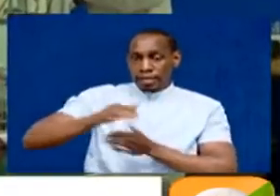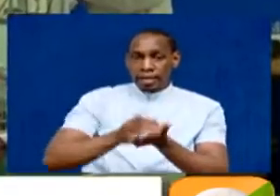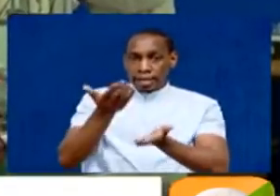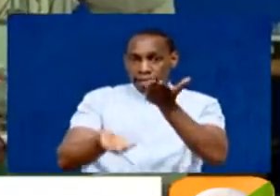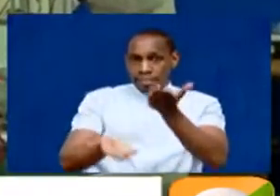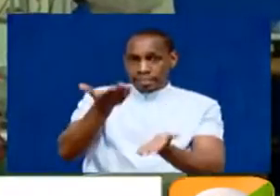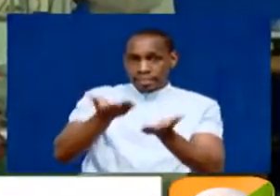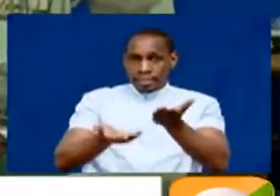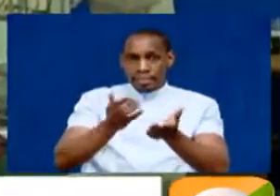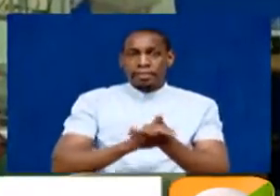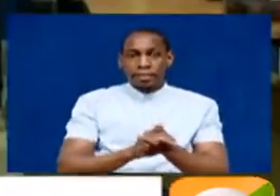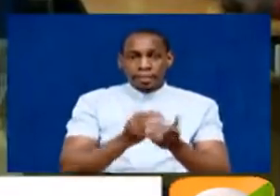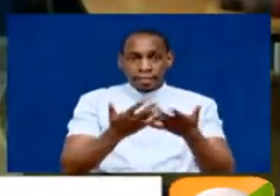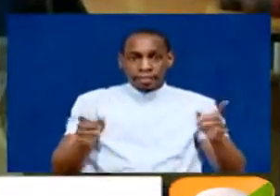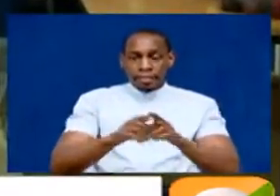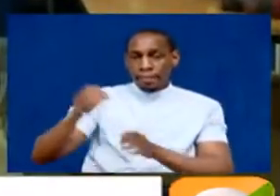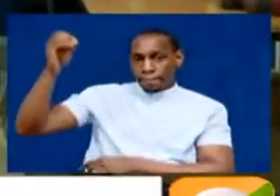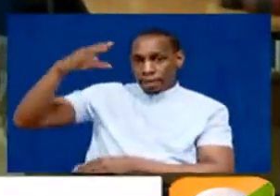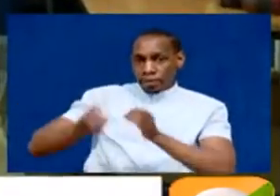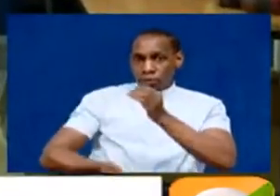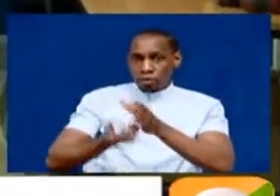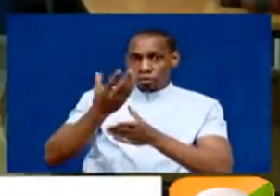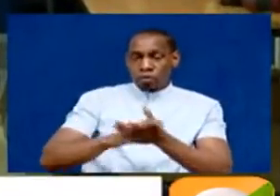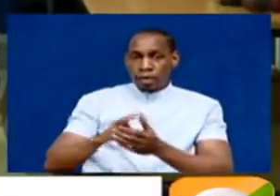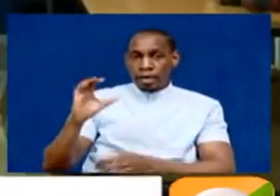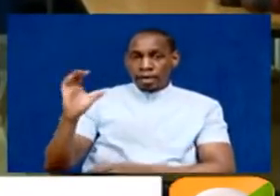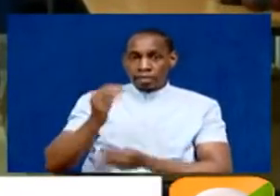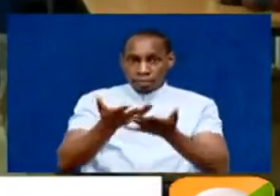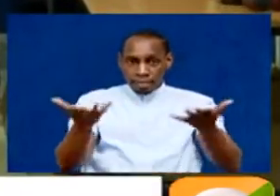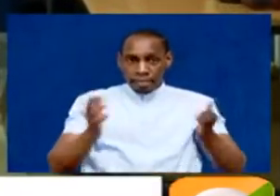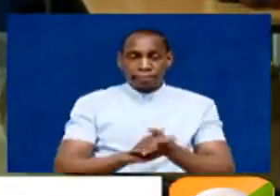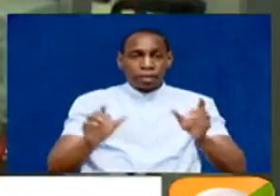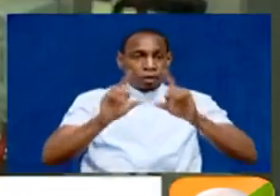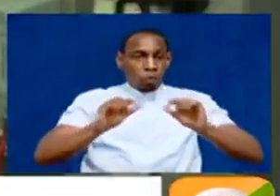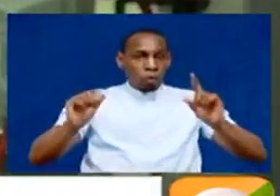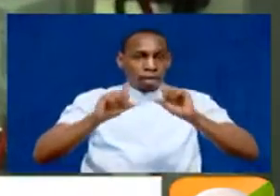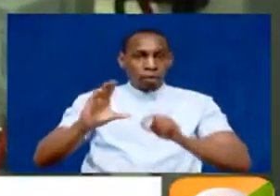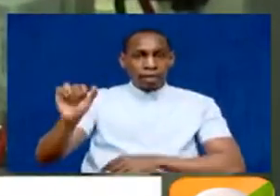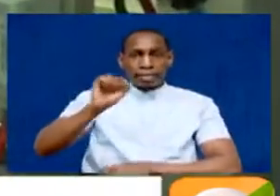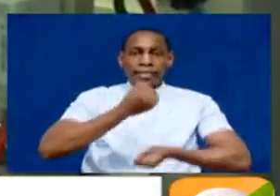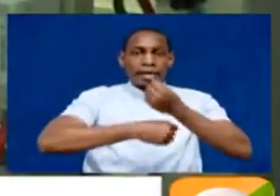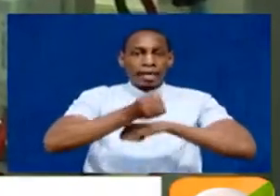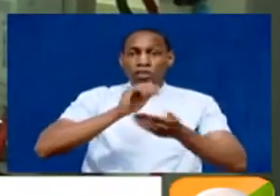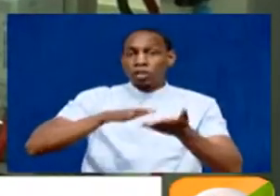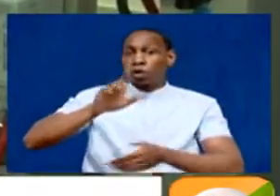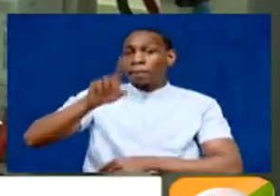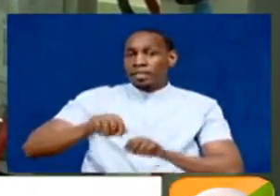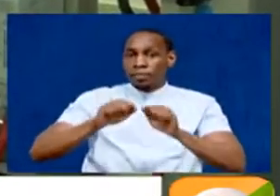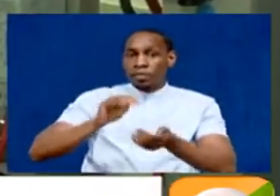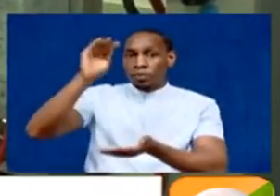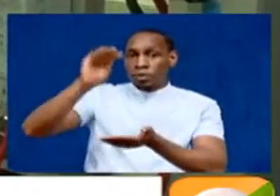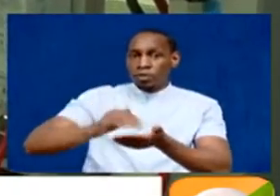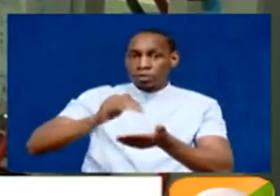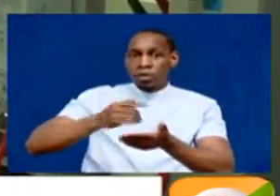to assess the metering and how power arrives at the customer's premises. And according to the CS, a lot needs to be done to bring